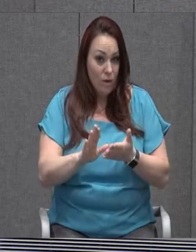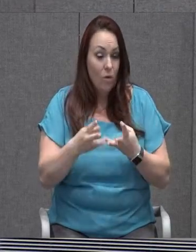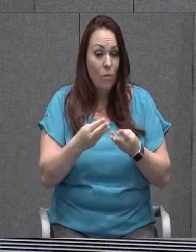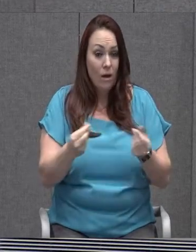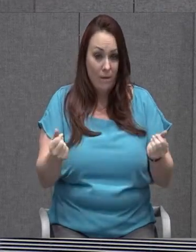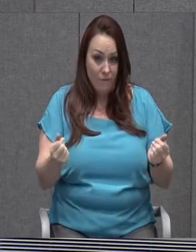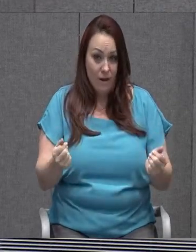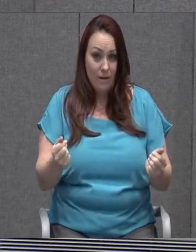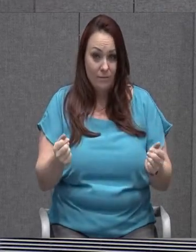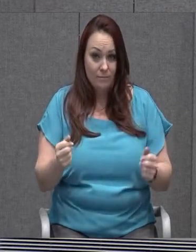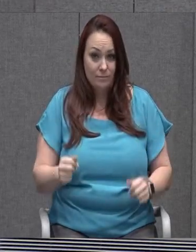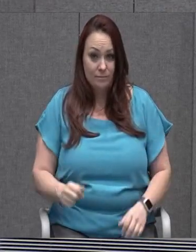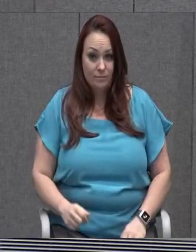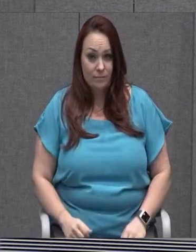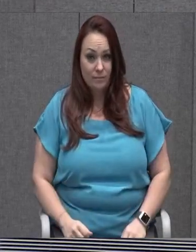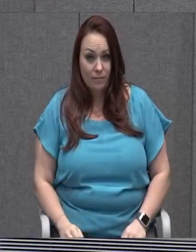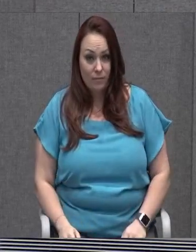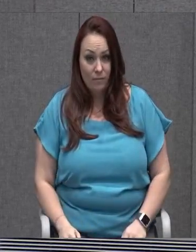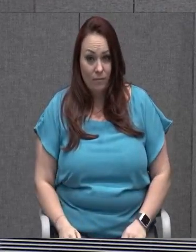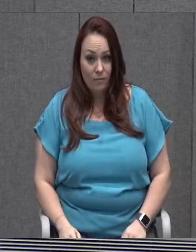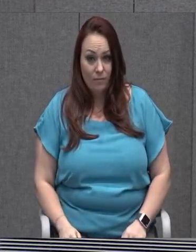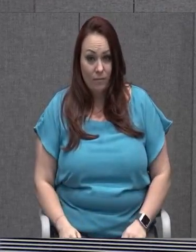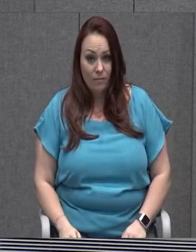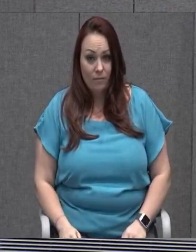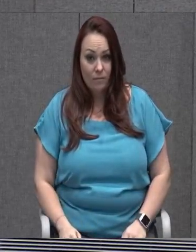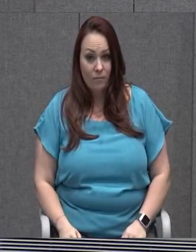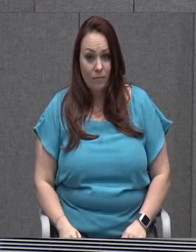recovered. Here we go. Yep. Ready, set, go.